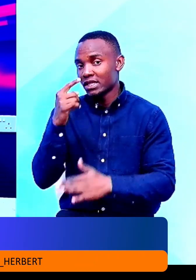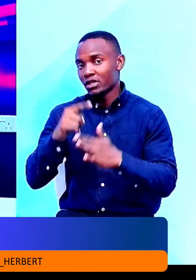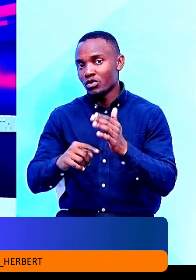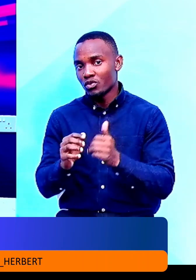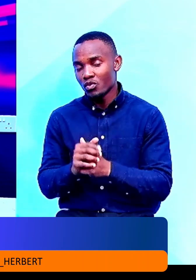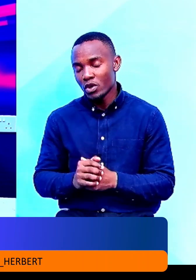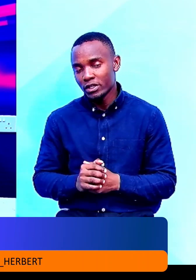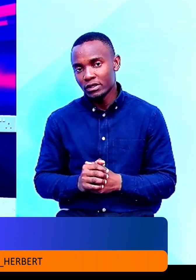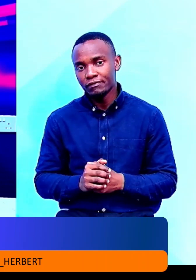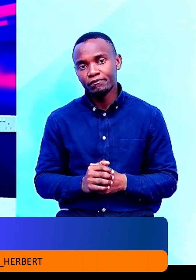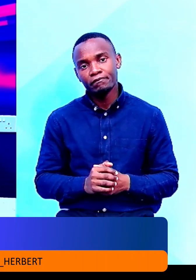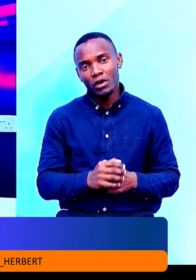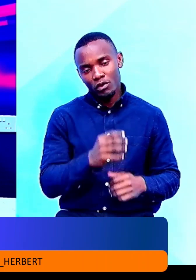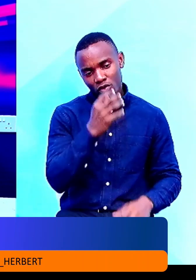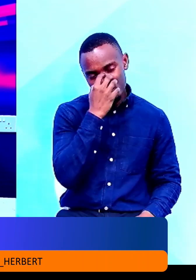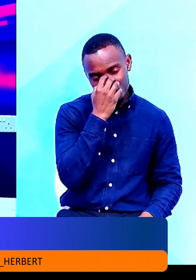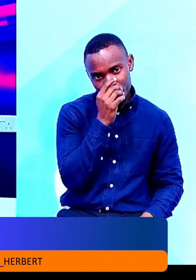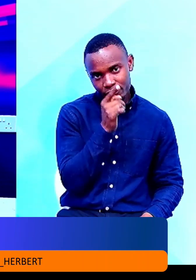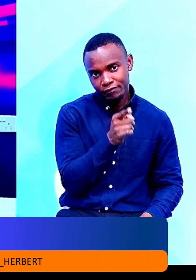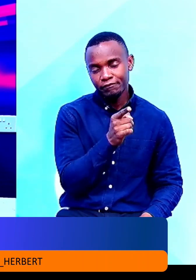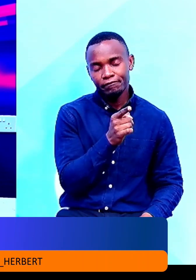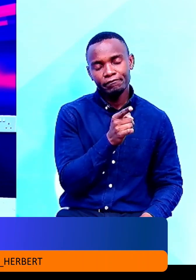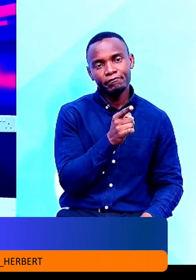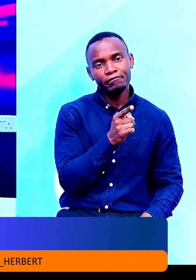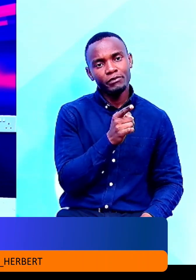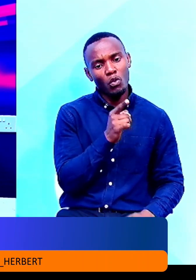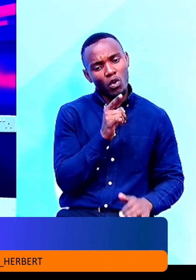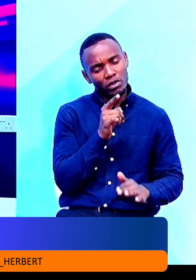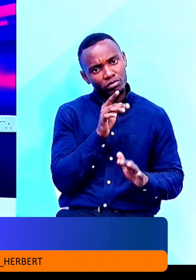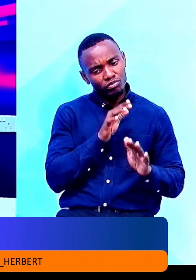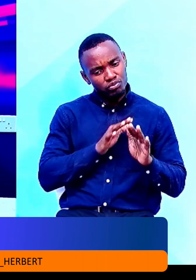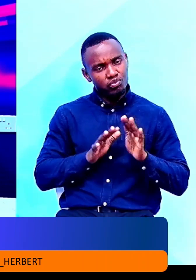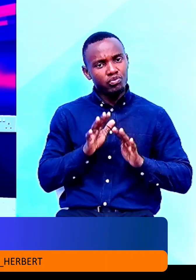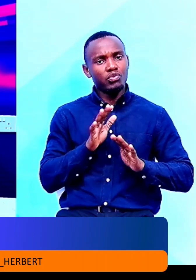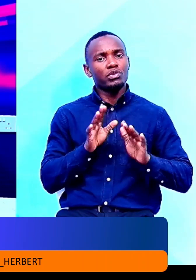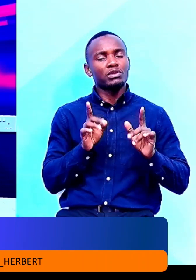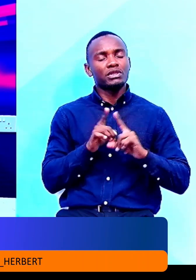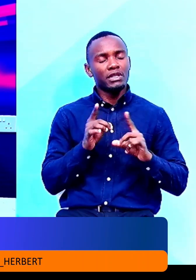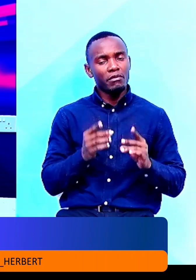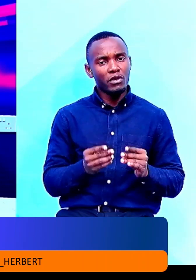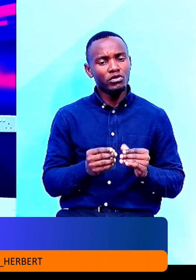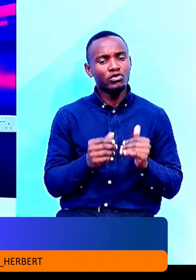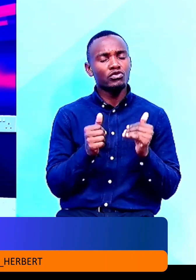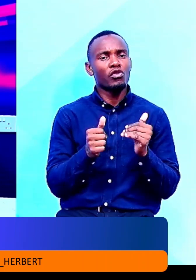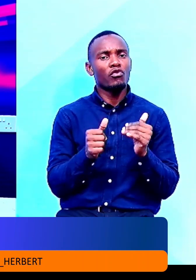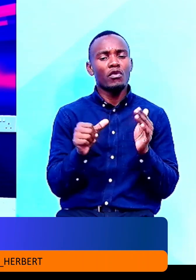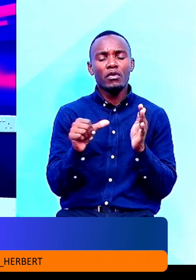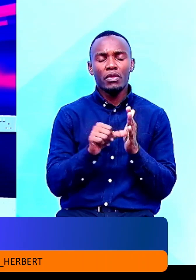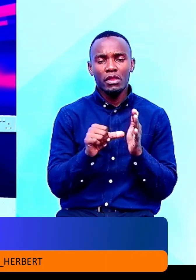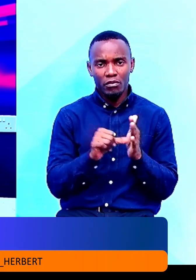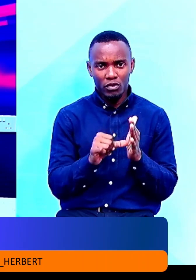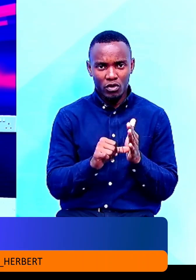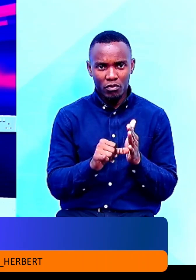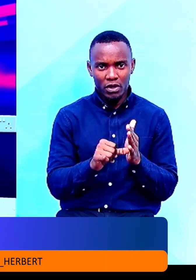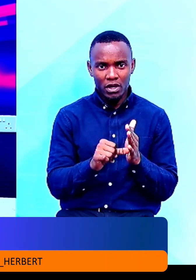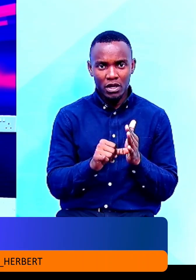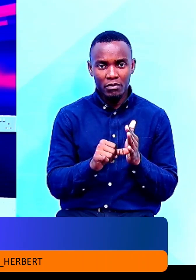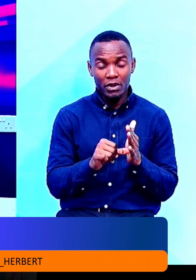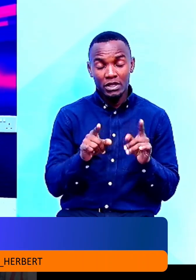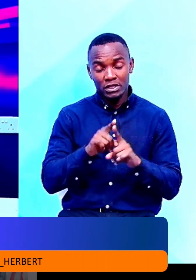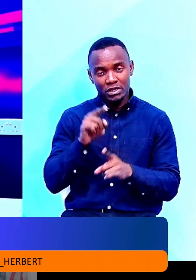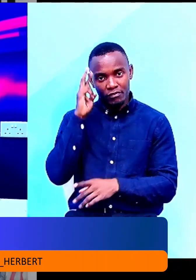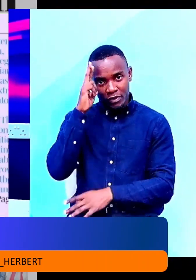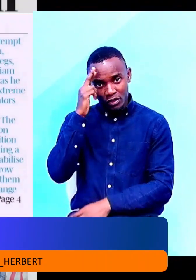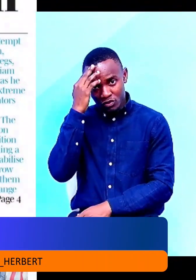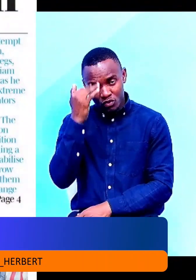asked Dr. Ruto to exercise restraint and address the root cause of the protests by young Kenyans. That is a story that